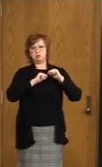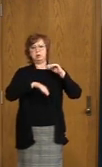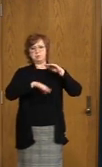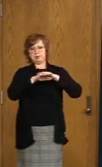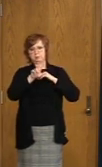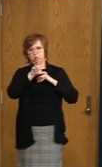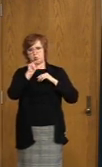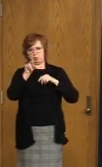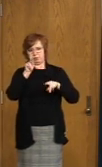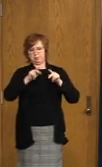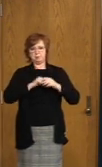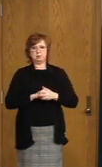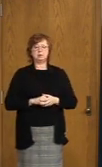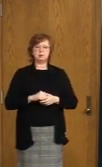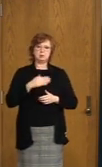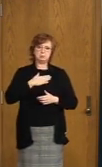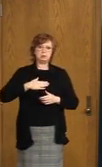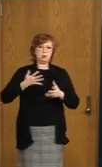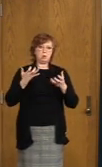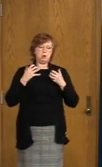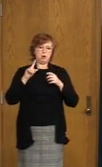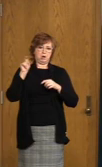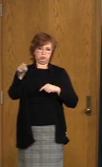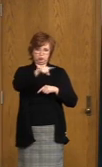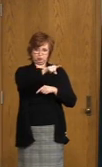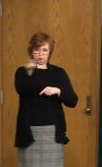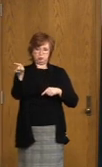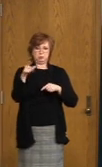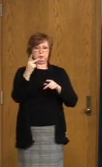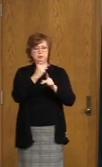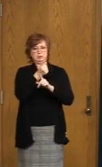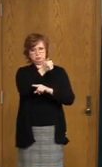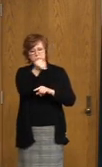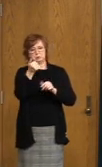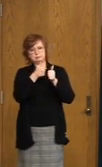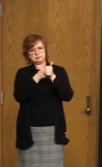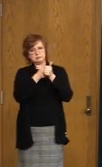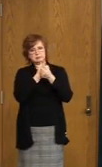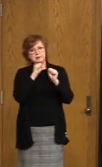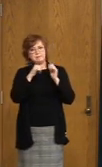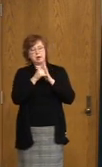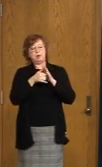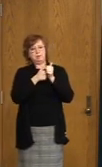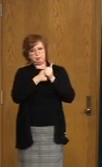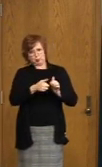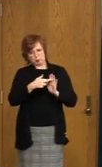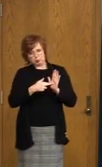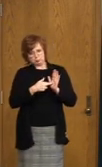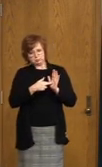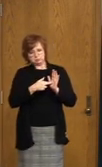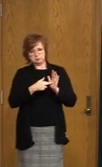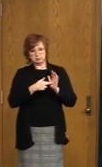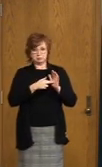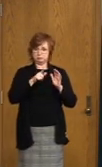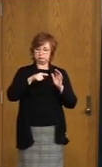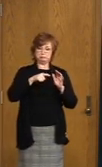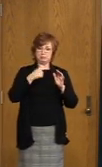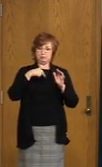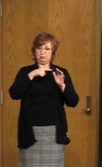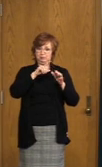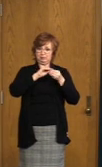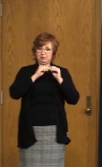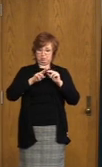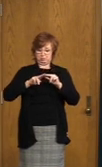orders and the guidelines to keep yourself and those around you safe. These measures are working when we follow them, as the